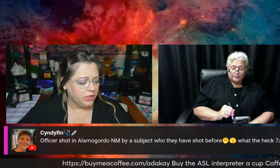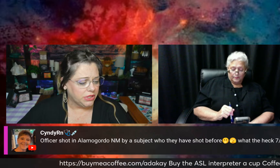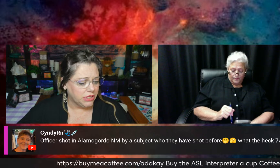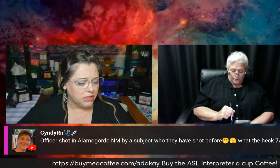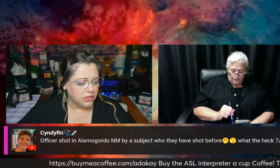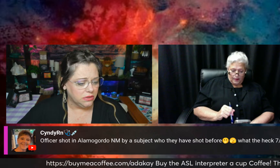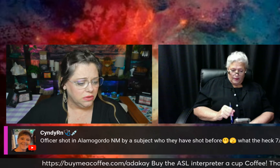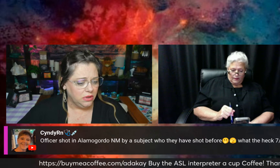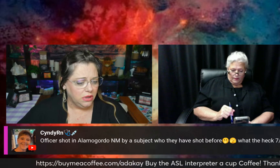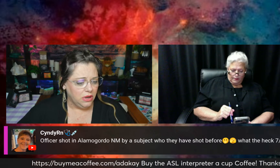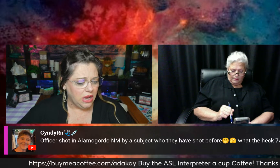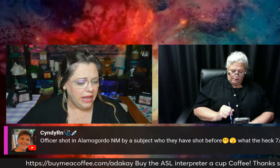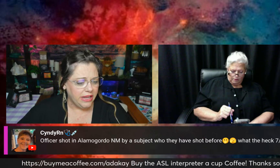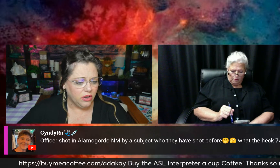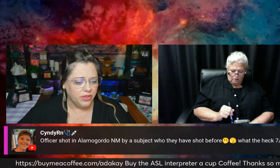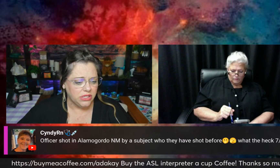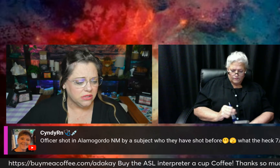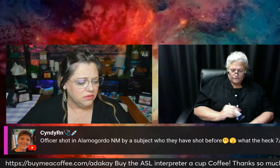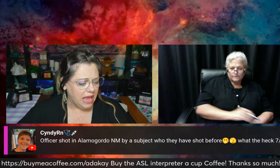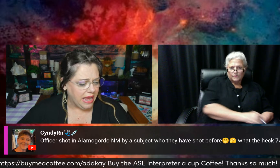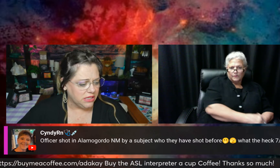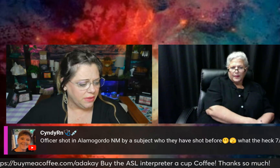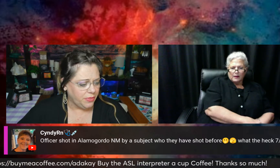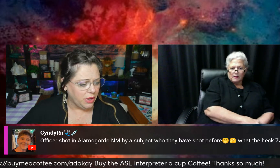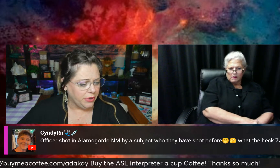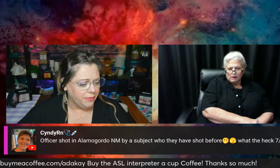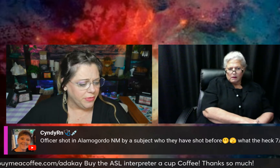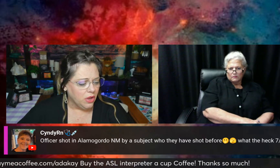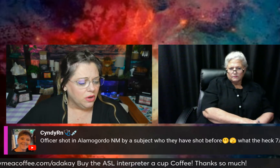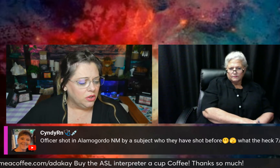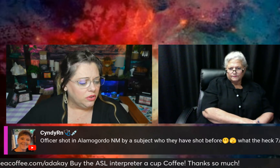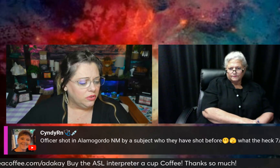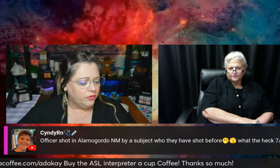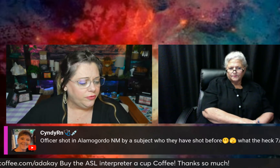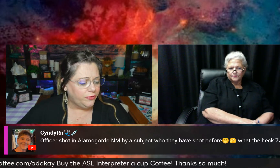Let's see what it says. I hate all these ads that pop up.